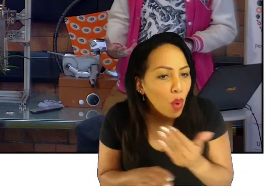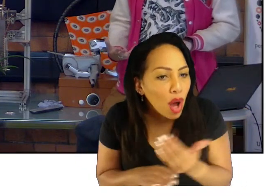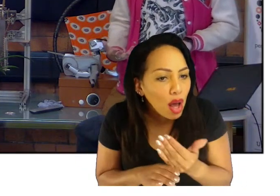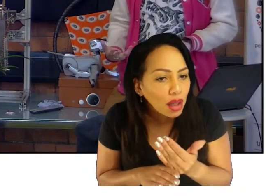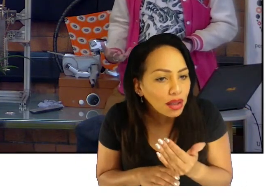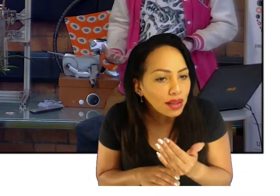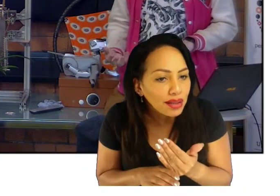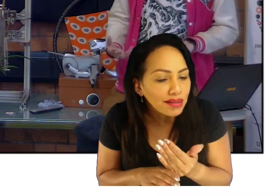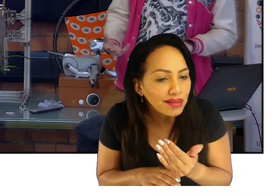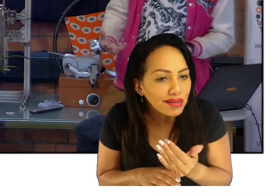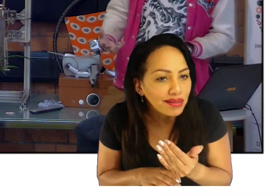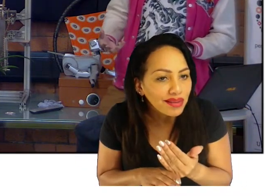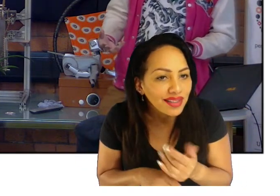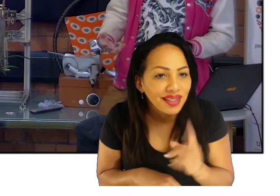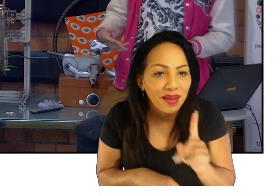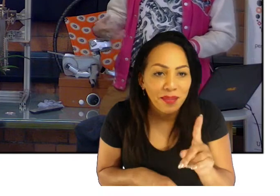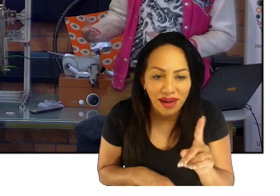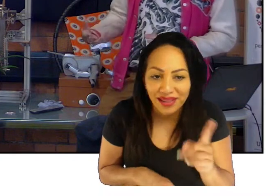Please look at my website,